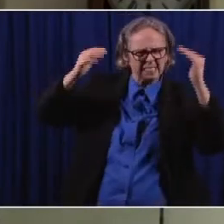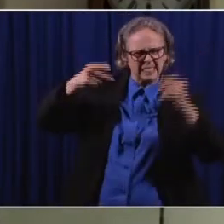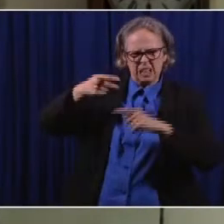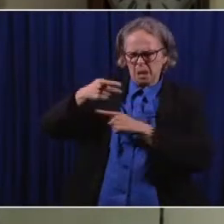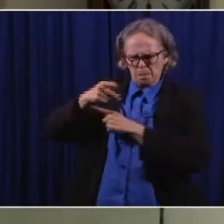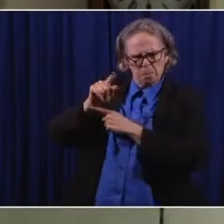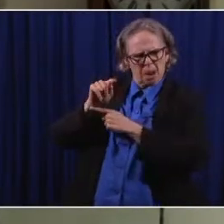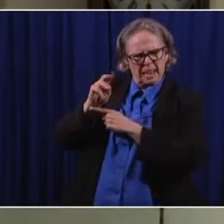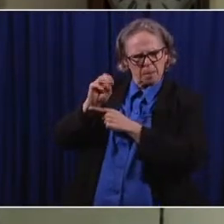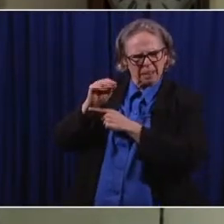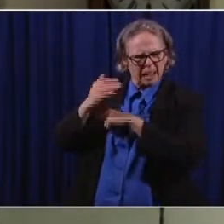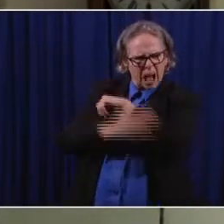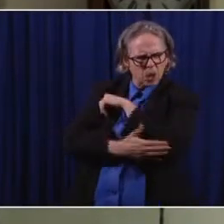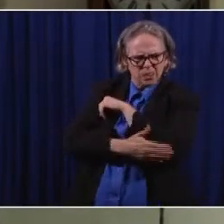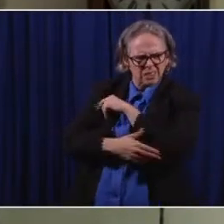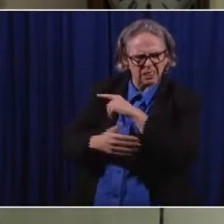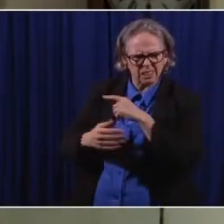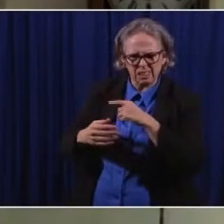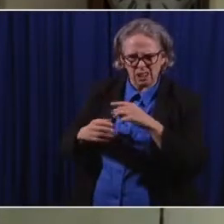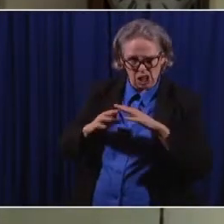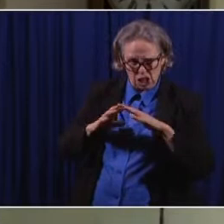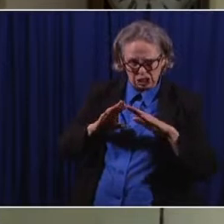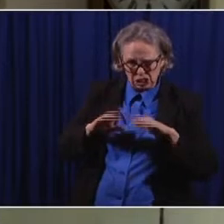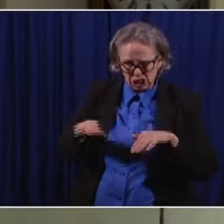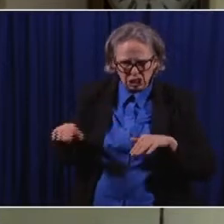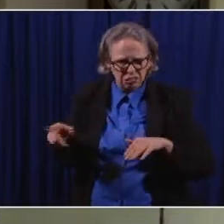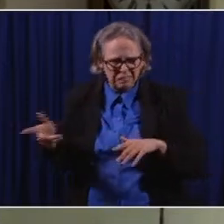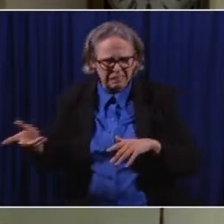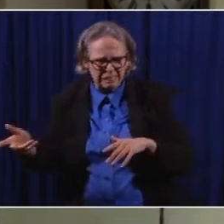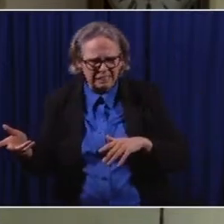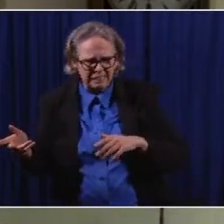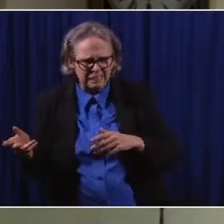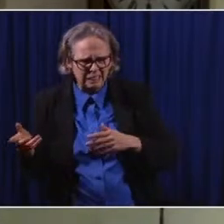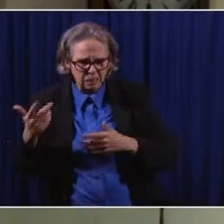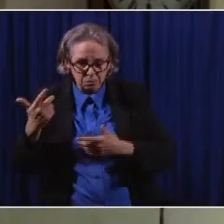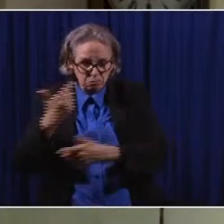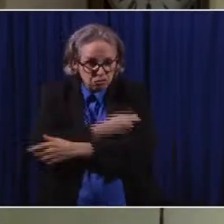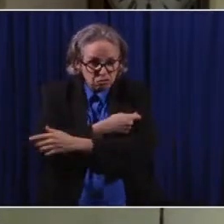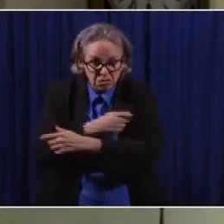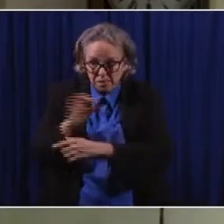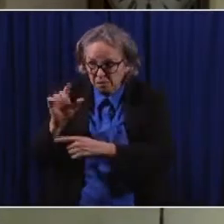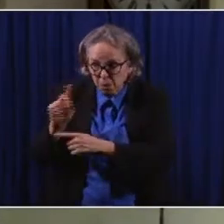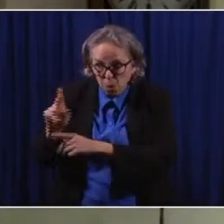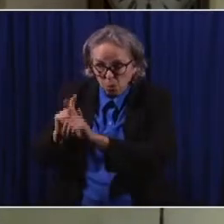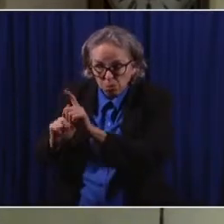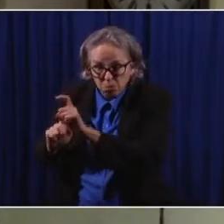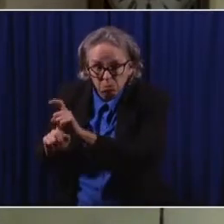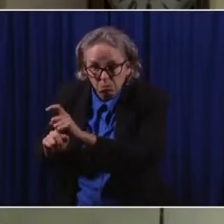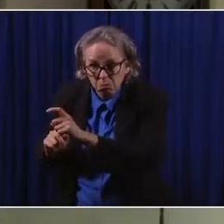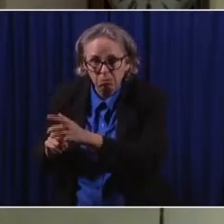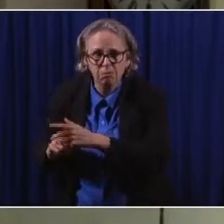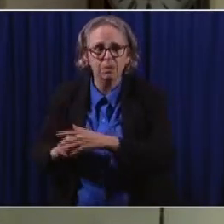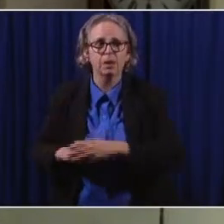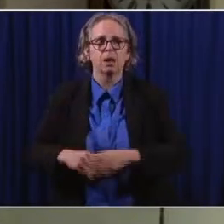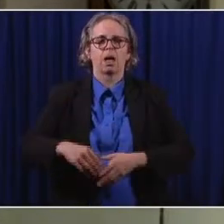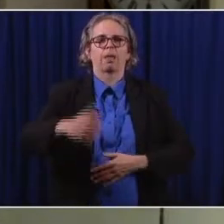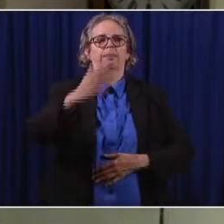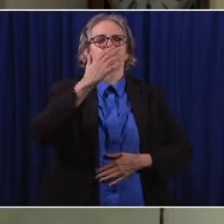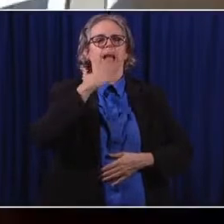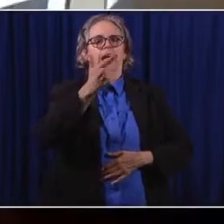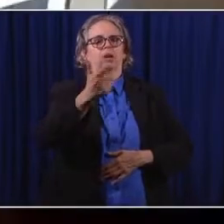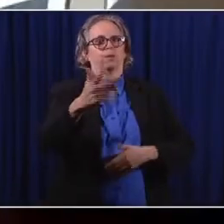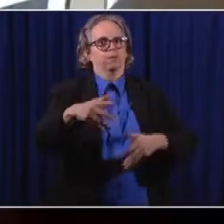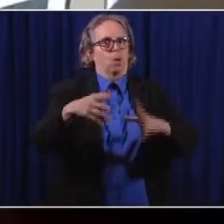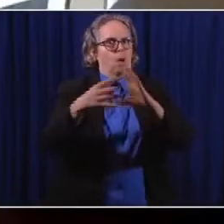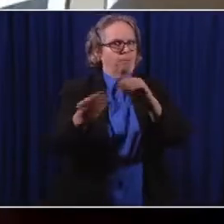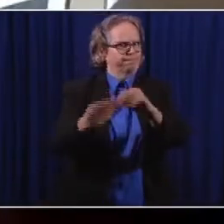recommendation in regard to children as far as flu shots? So thank you so much for referencing that, Governor, because it's so important